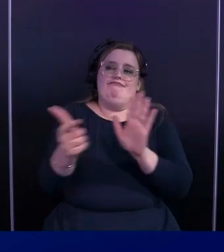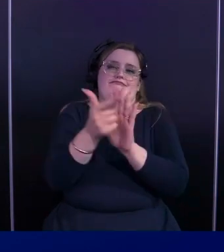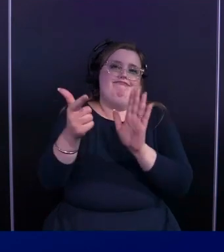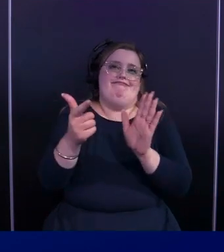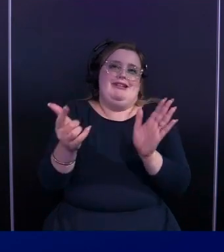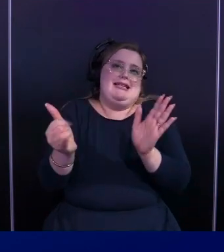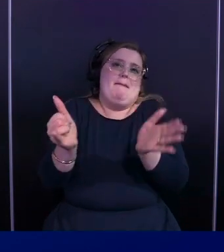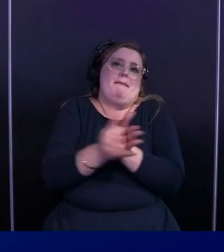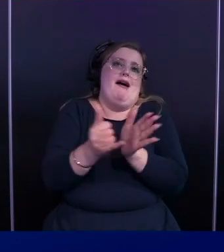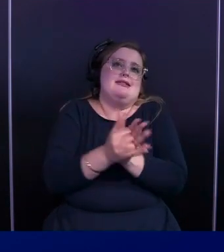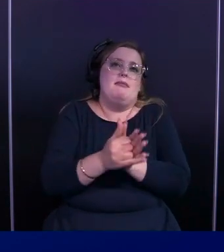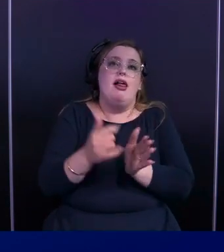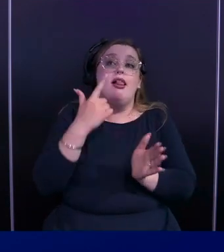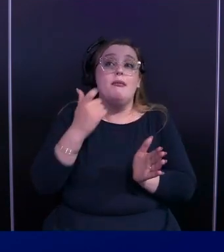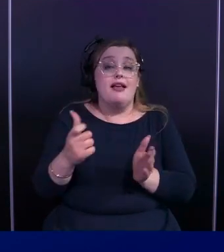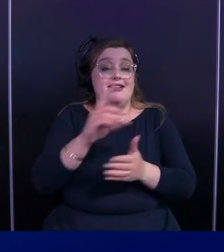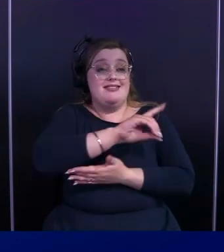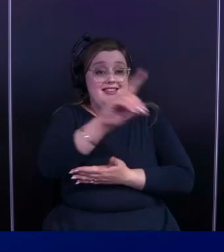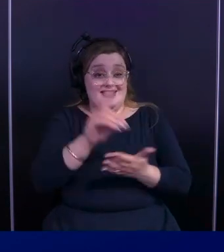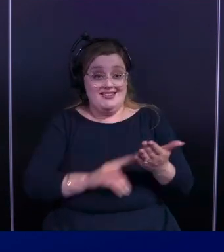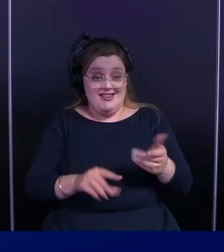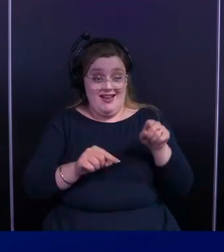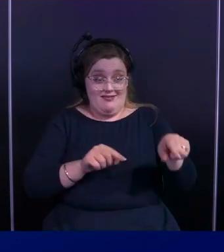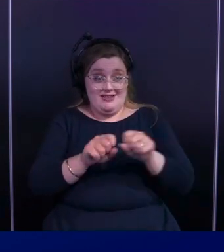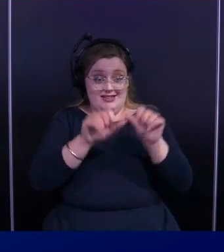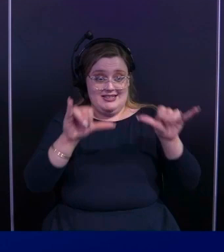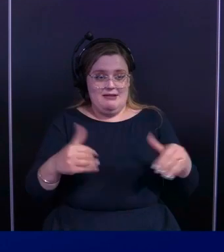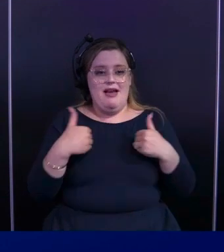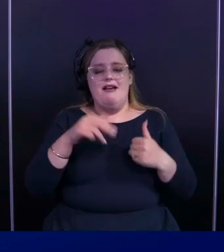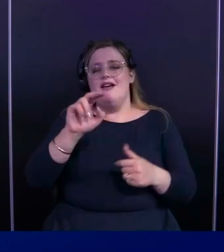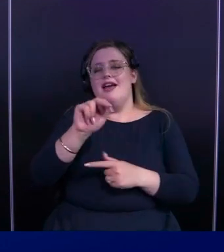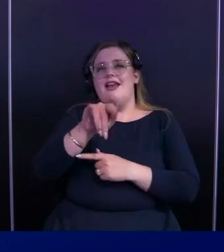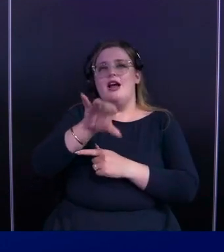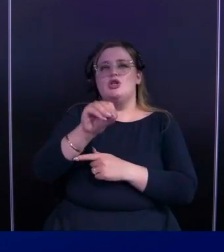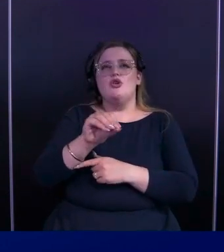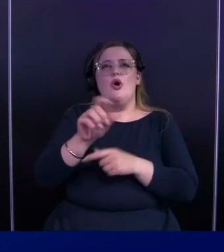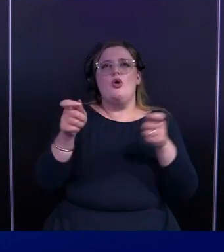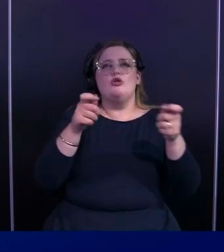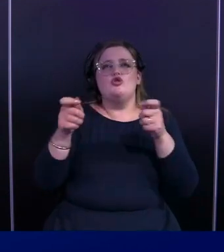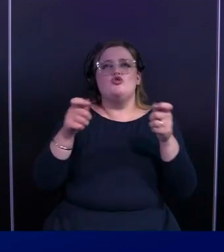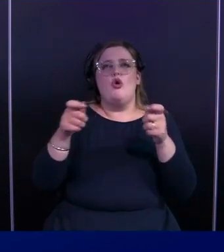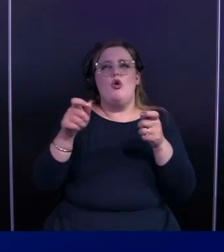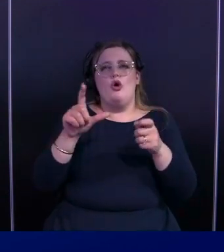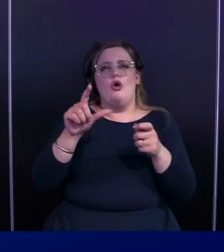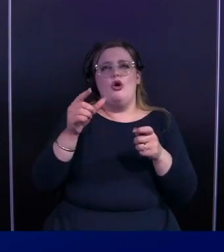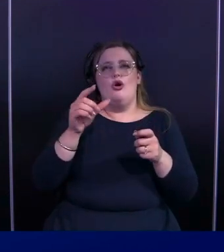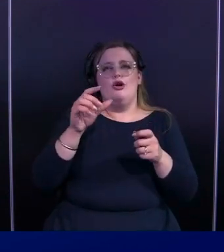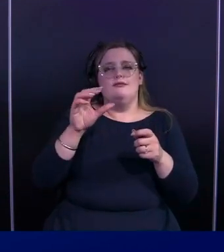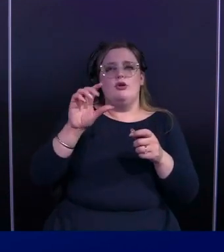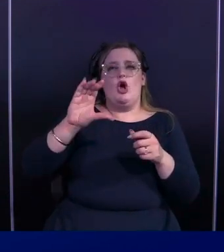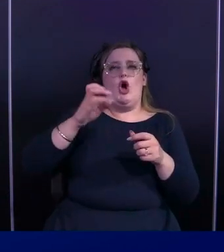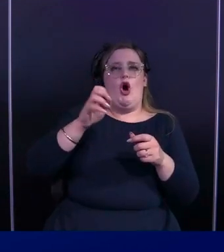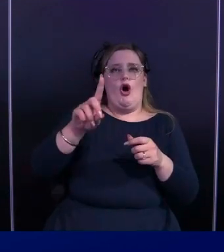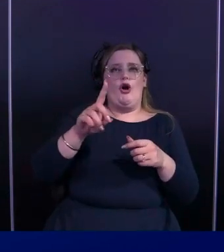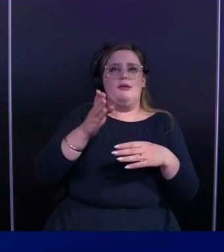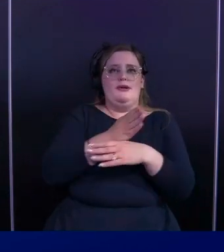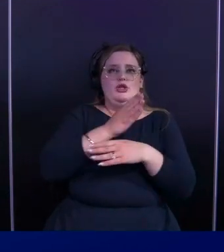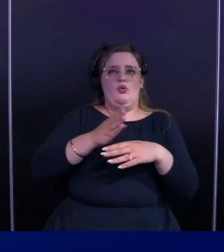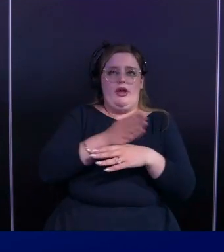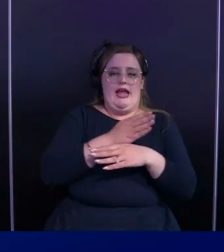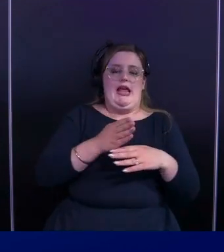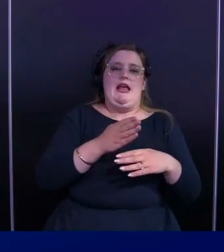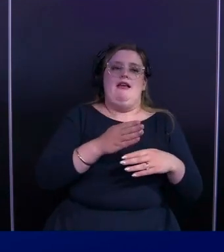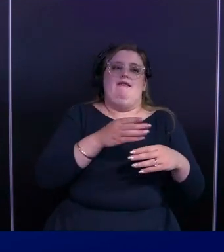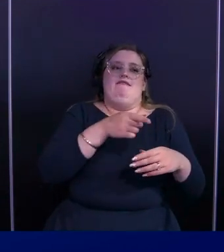design of the Nitro system, where there's a Nitro controller card that's sitting in between the customer instances and our Nitro